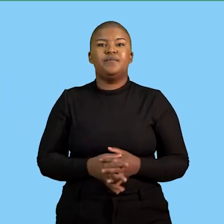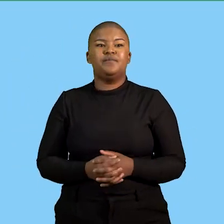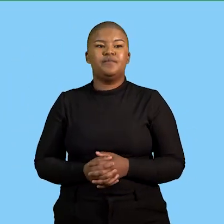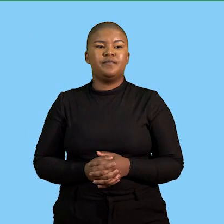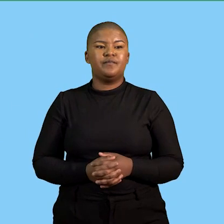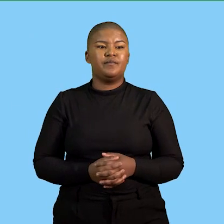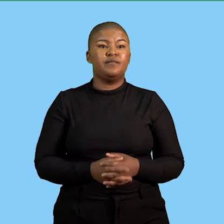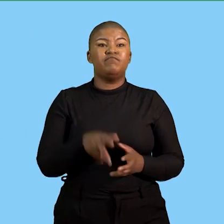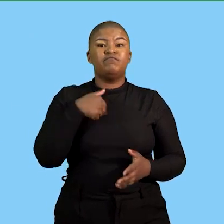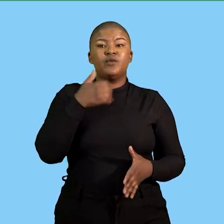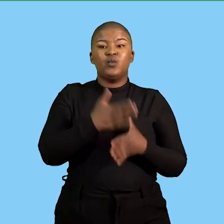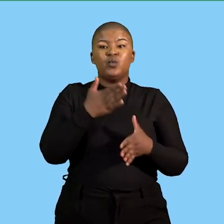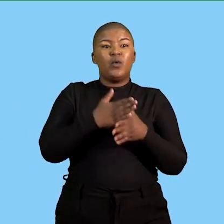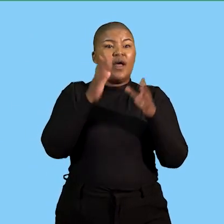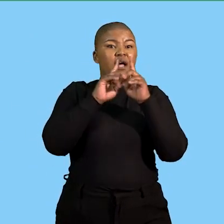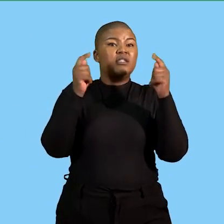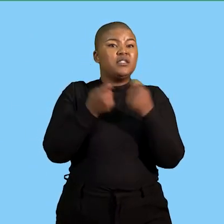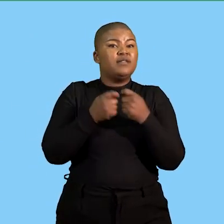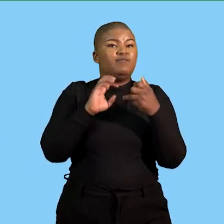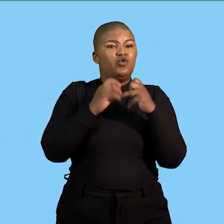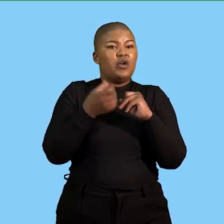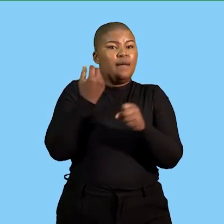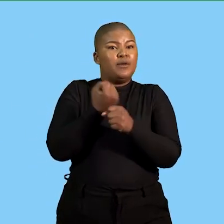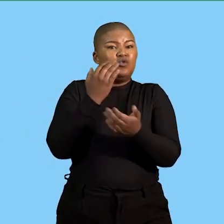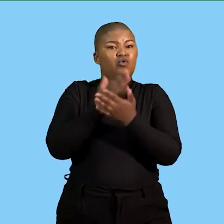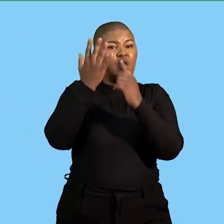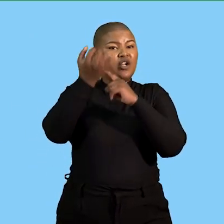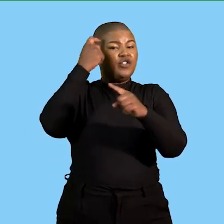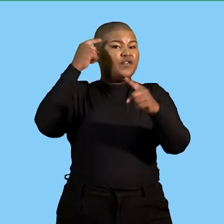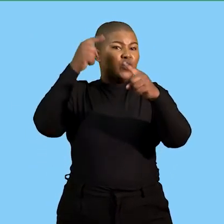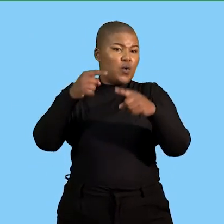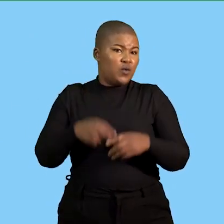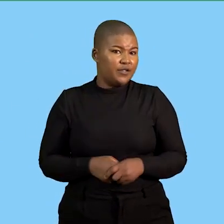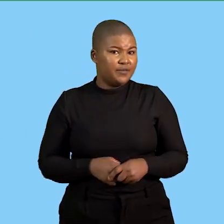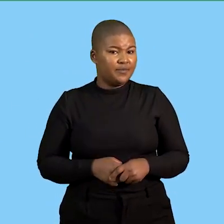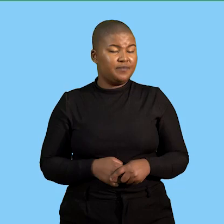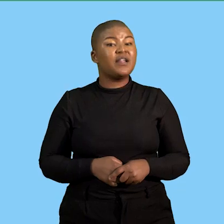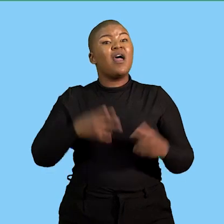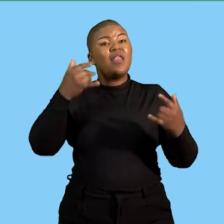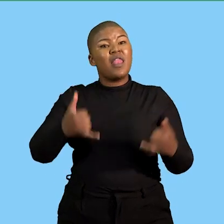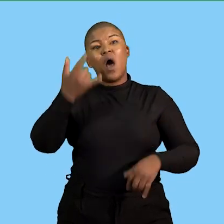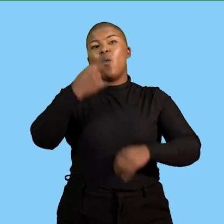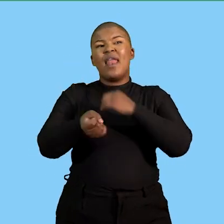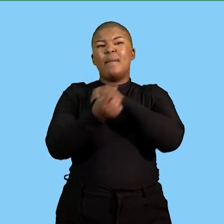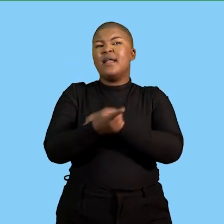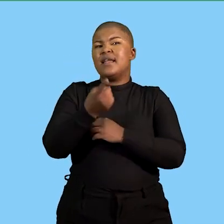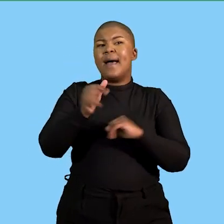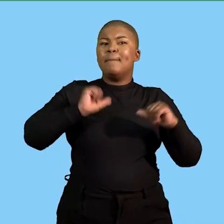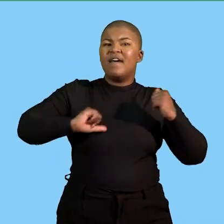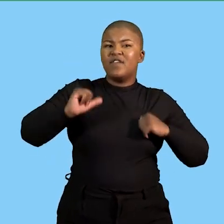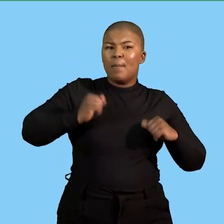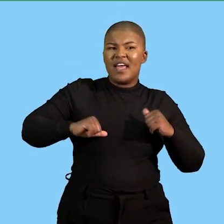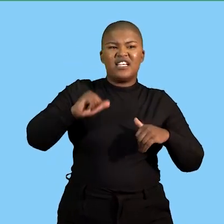team towards a goal. This is another stage now. During this stage now, which happens after